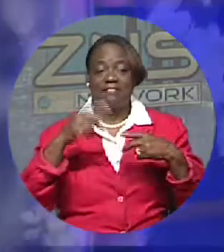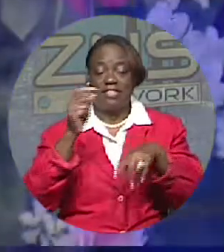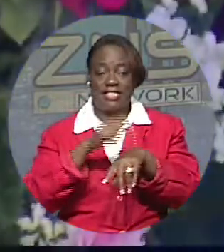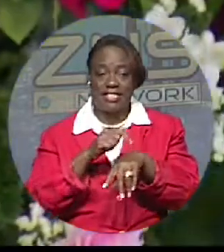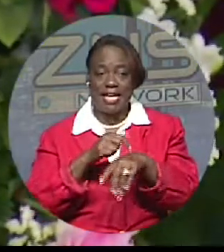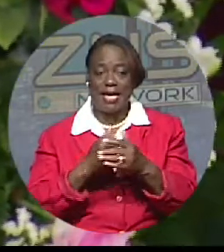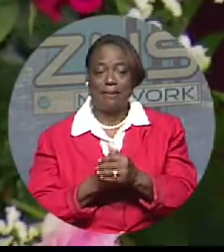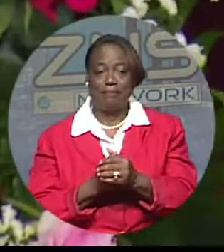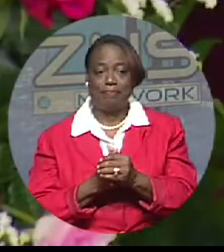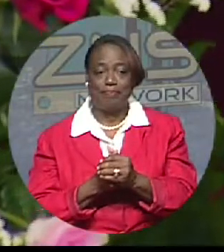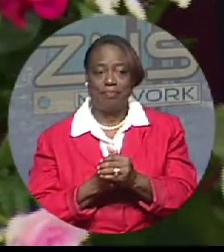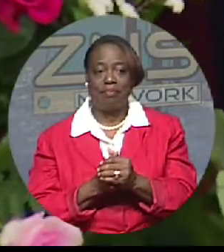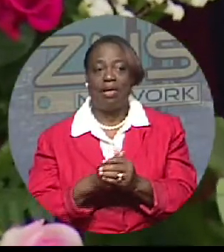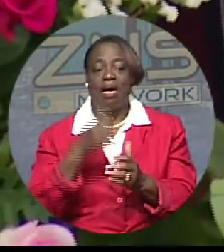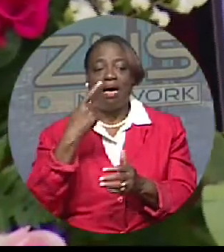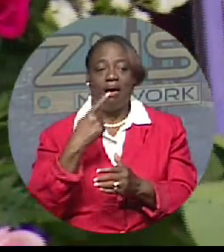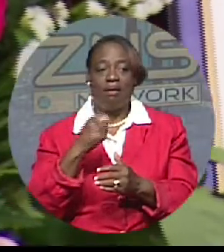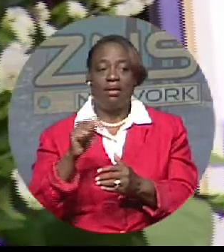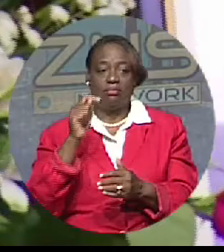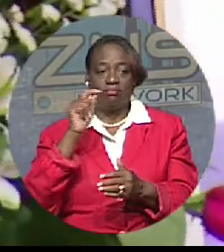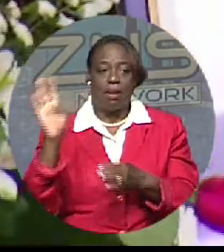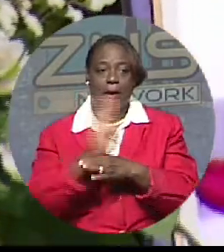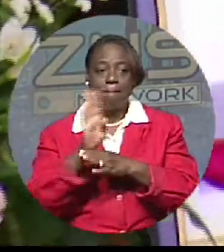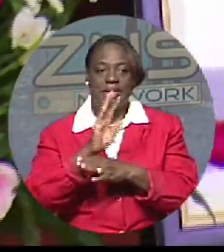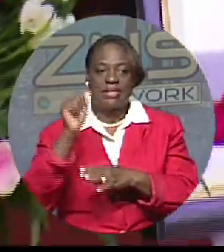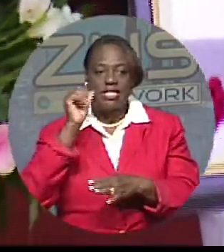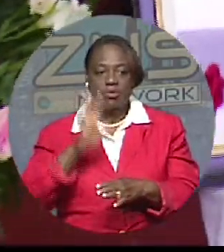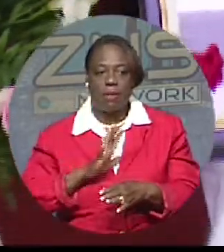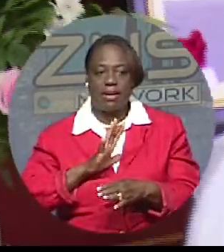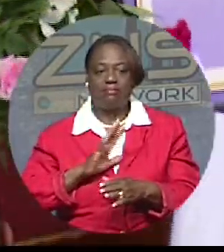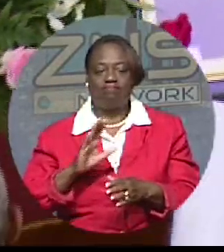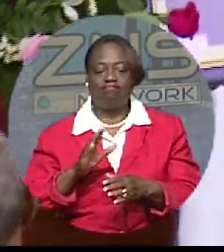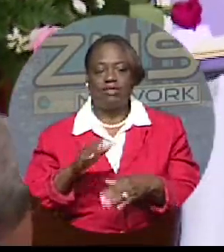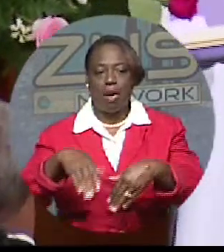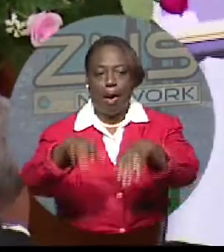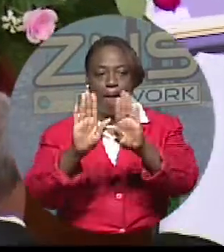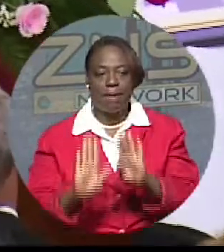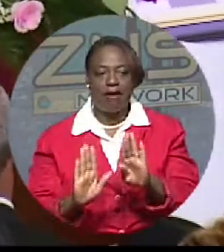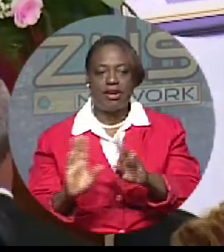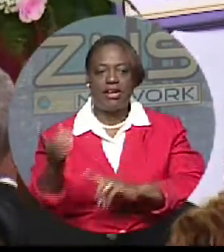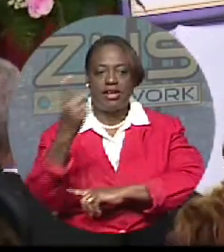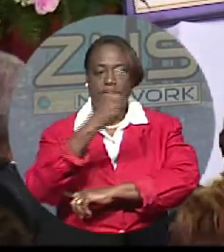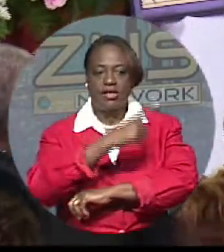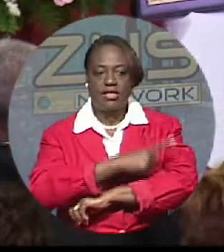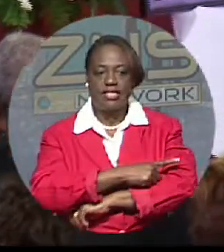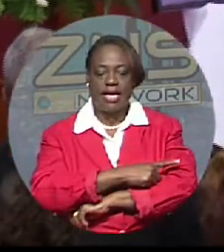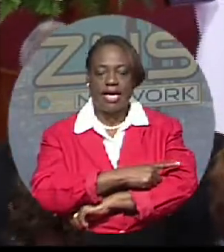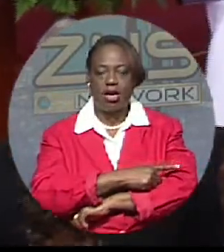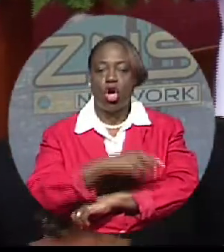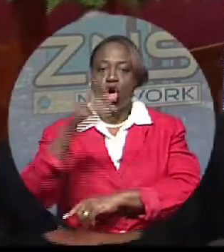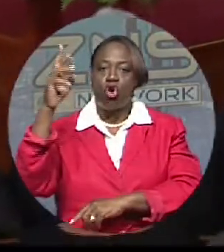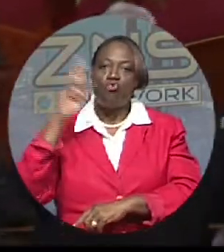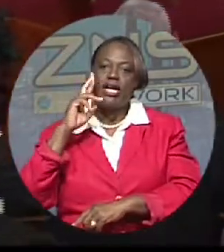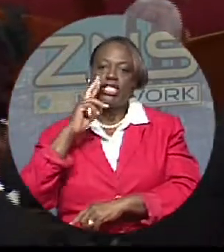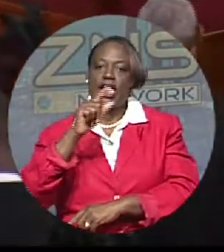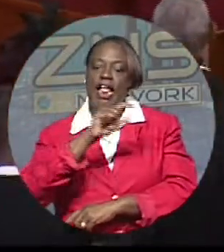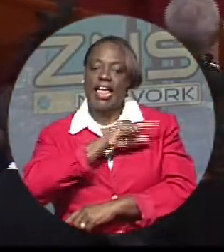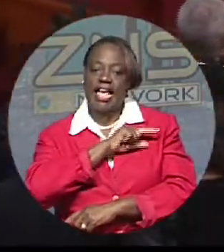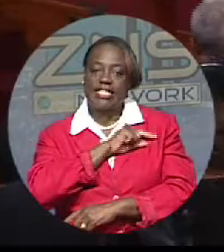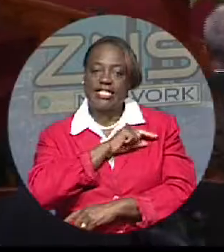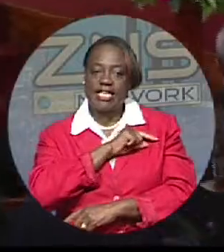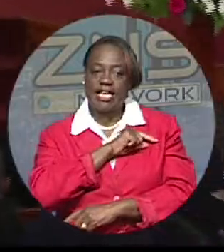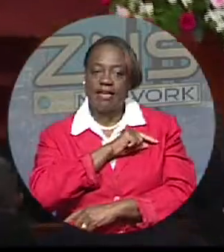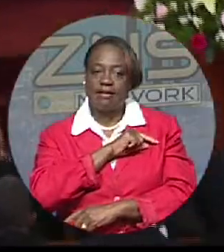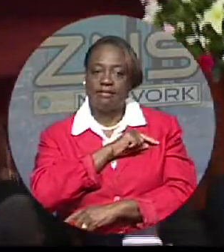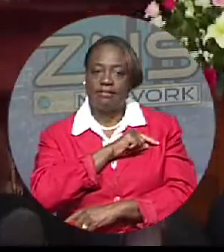garment industry and an industrious businesswoman was laid to rest today. Many turned out to remember well-known designer Rachel Garcia during